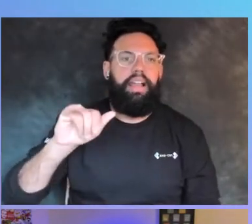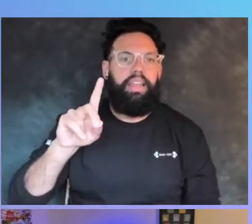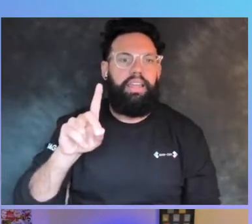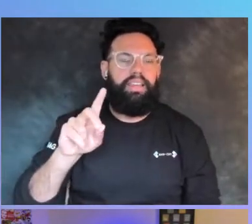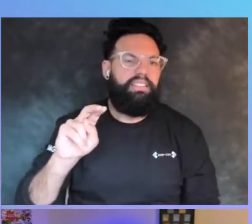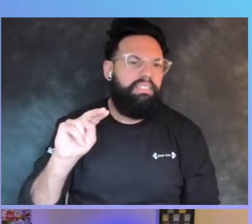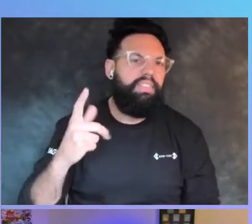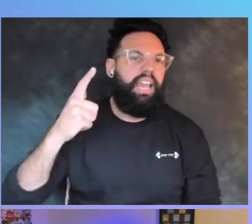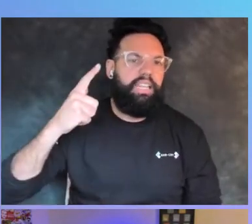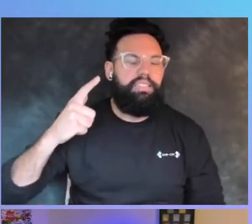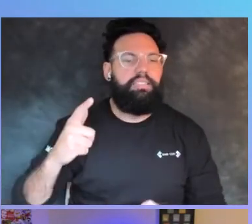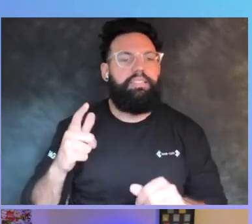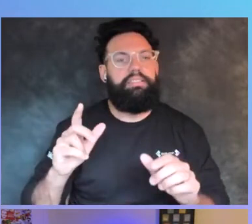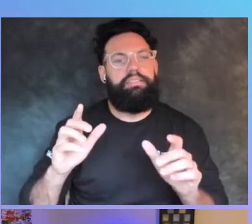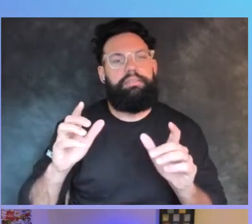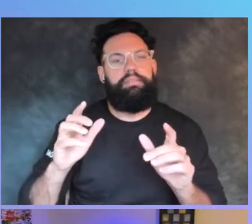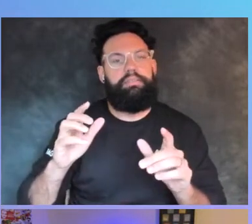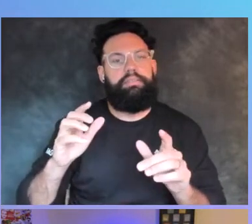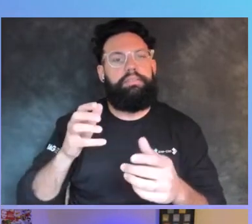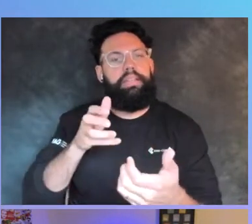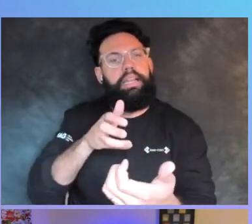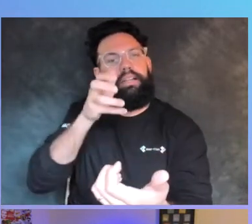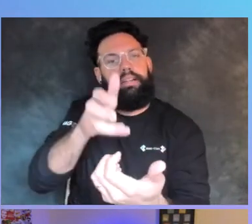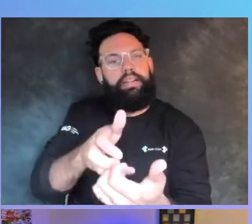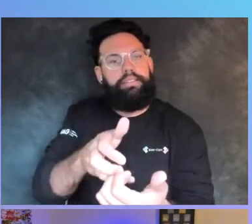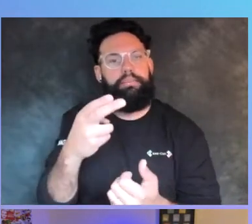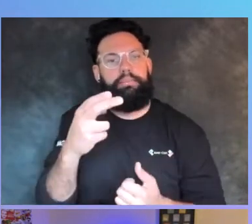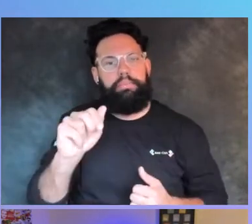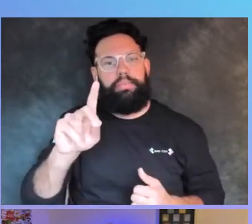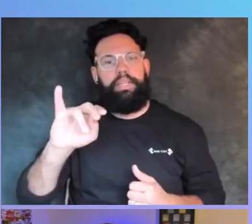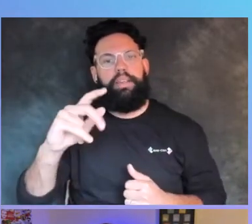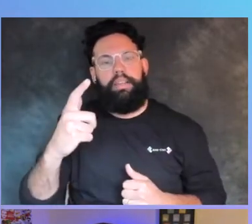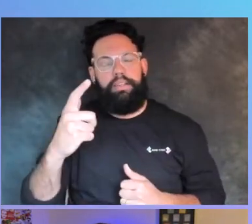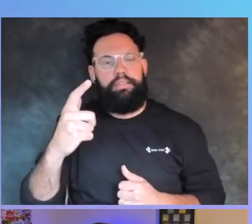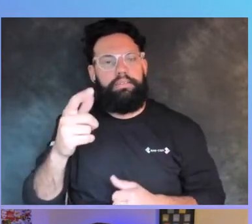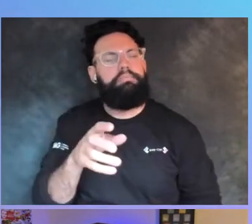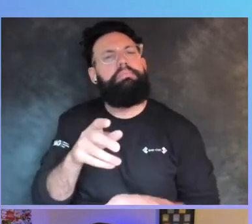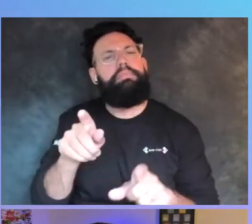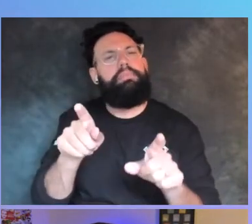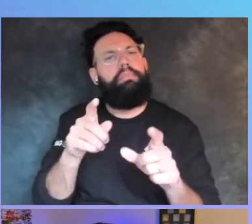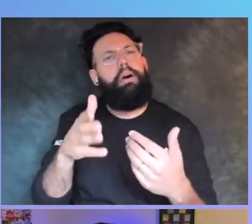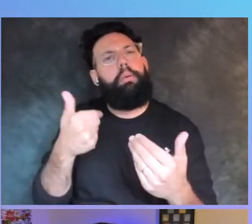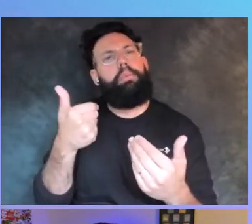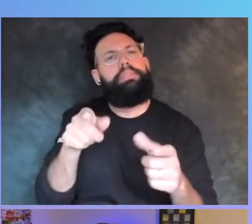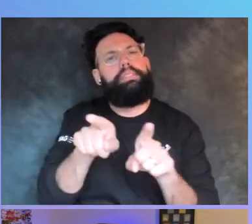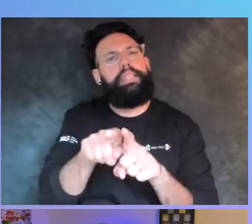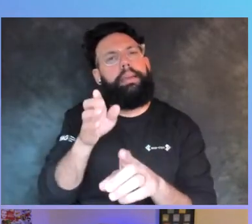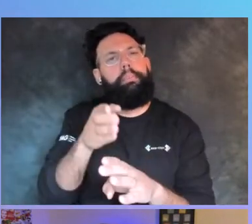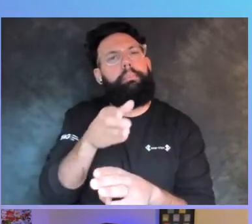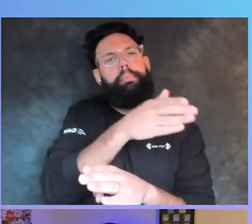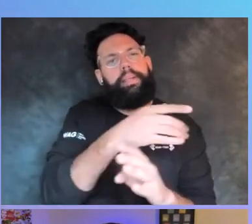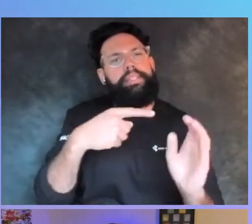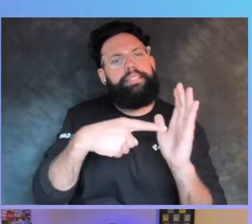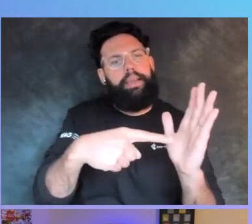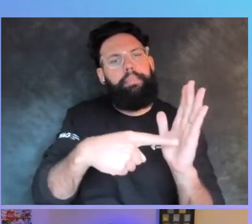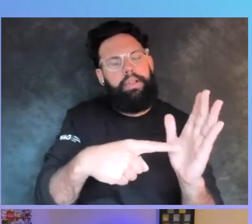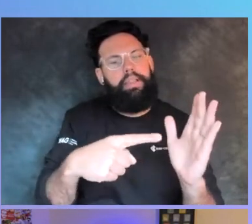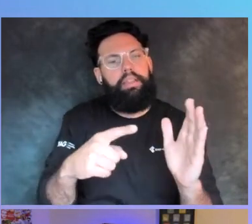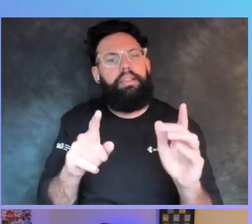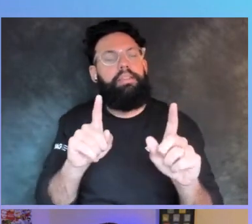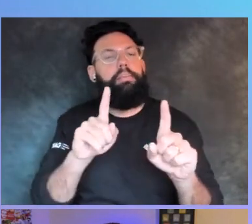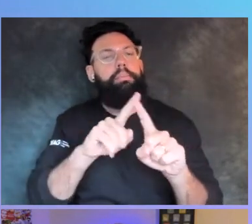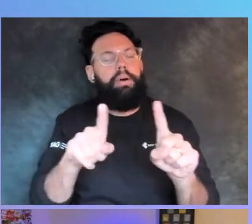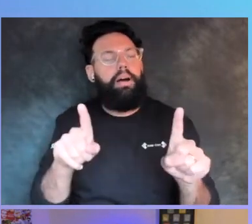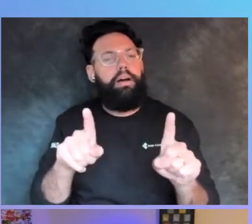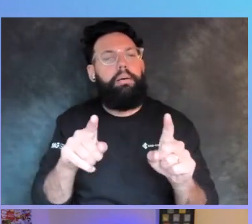same process as the previous example, except this particular example is an instance where a person likely styled a paragraph